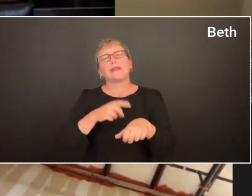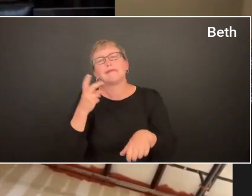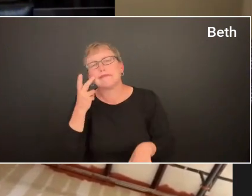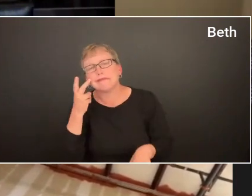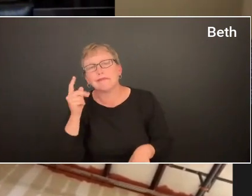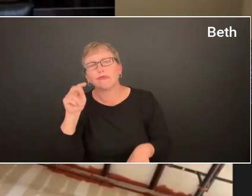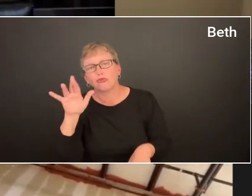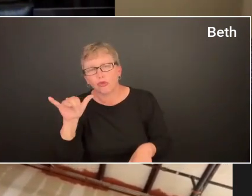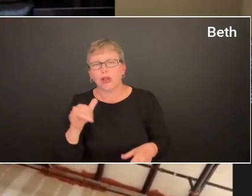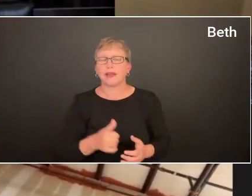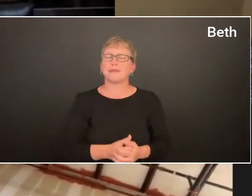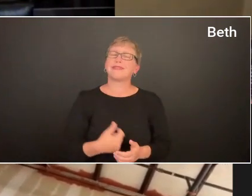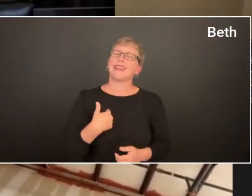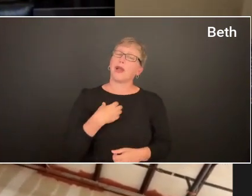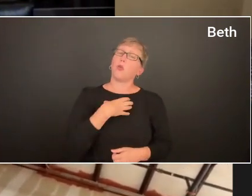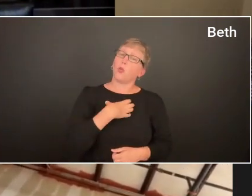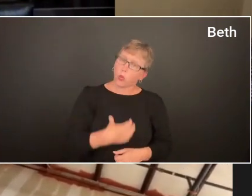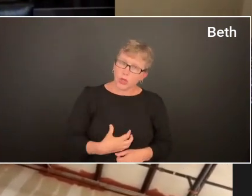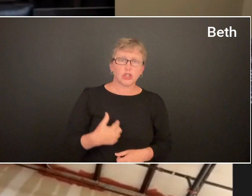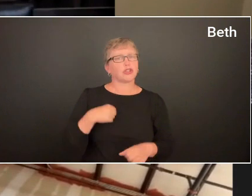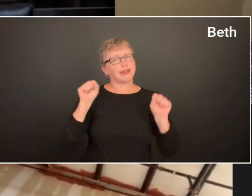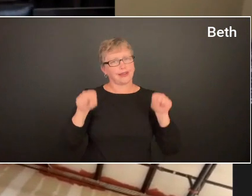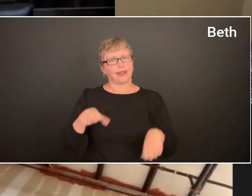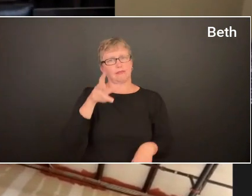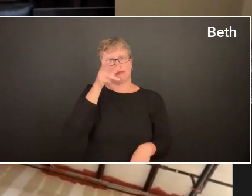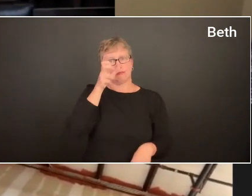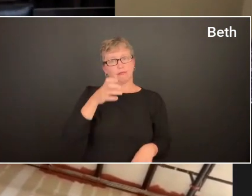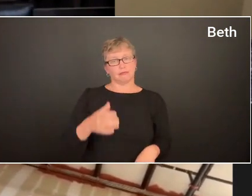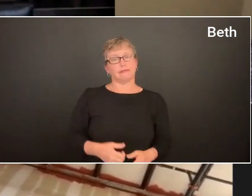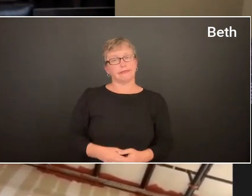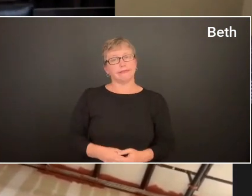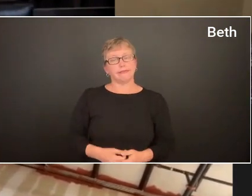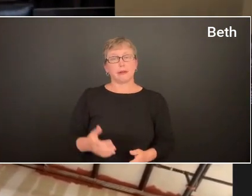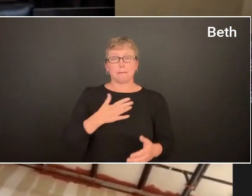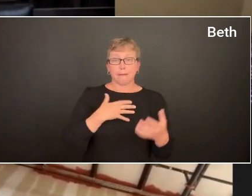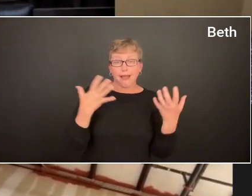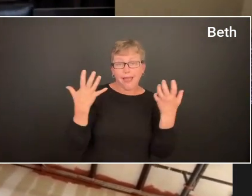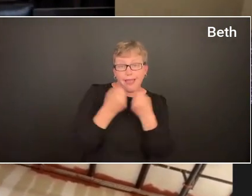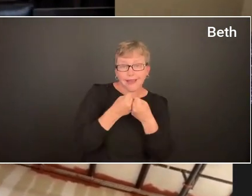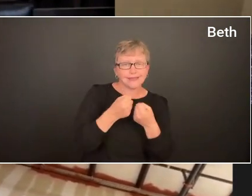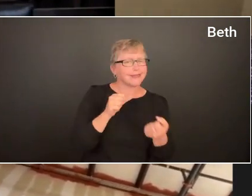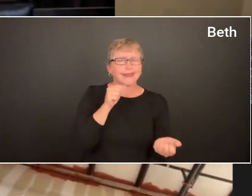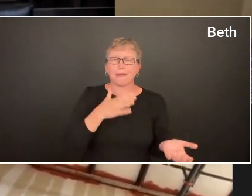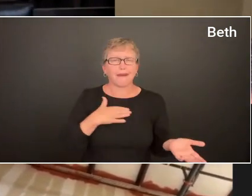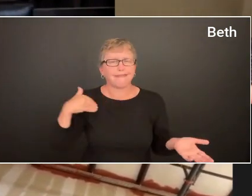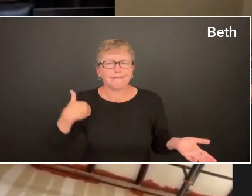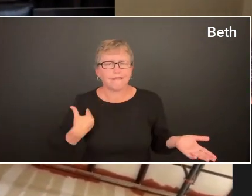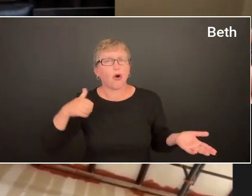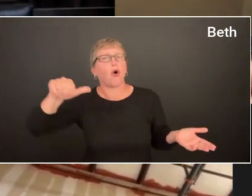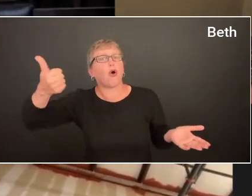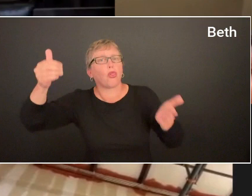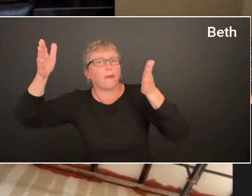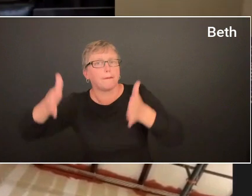it's just experimenting. I mean, that's really, I wish I could have an orgasm, right? And part